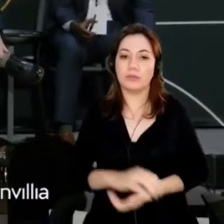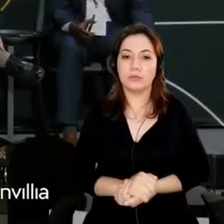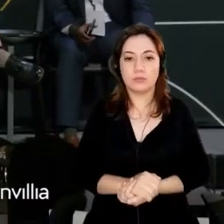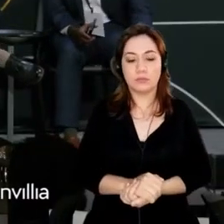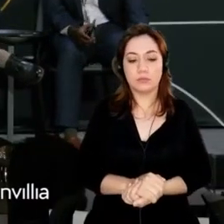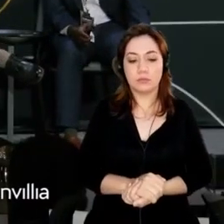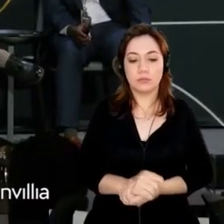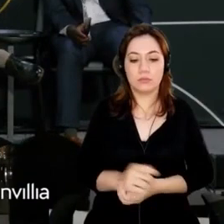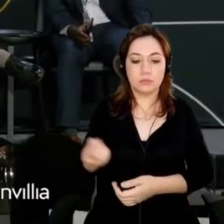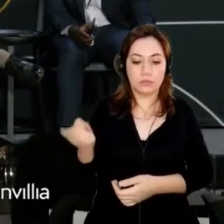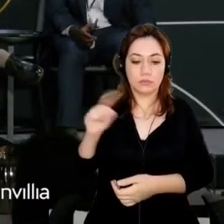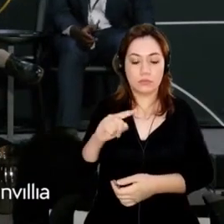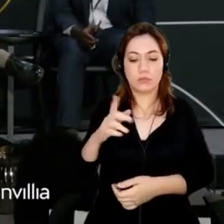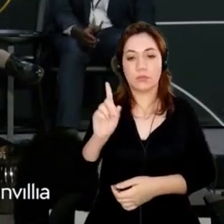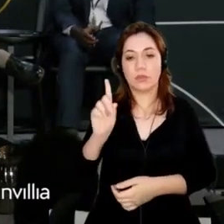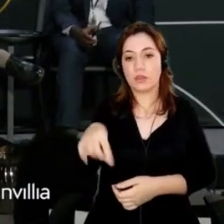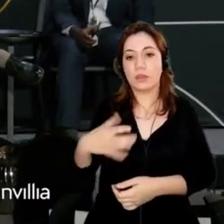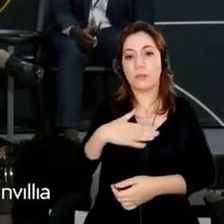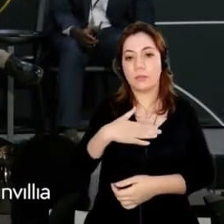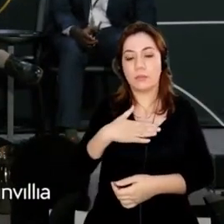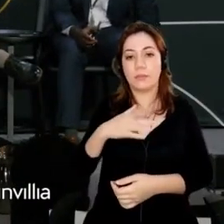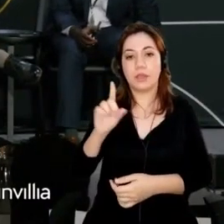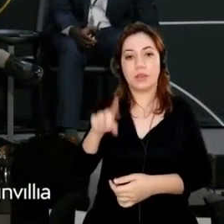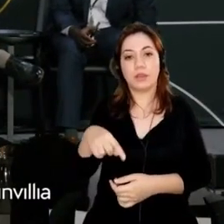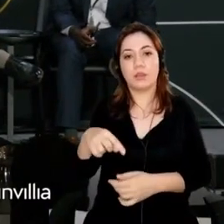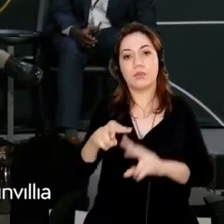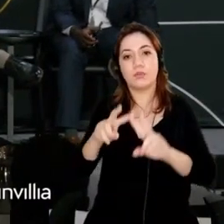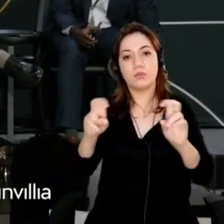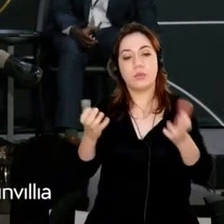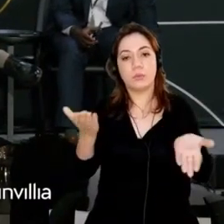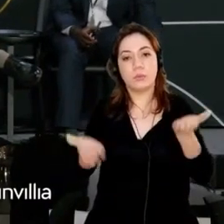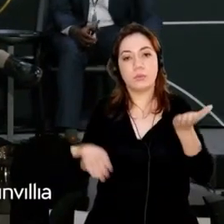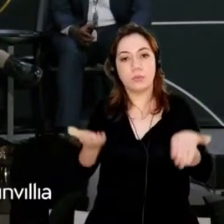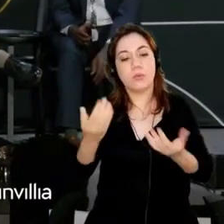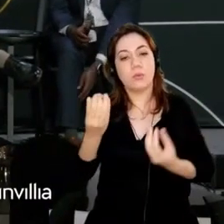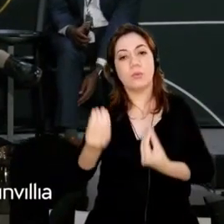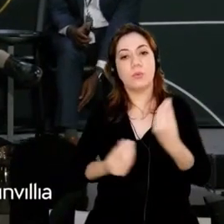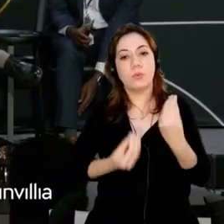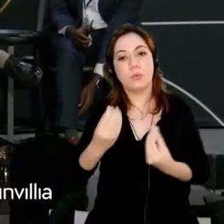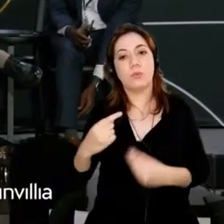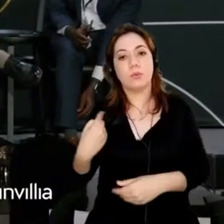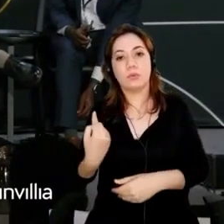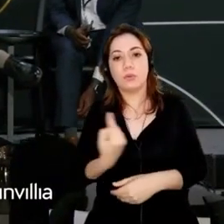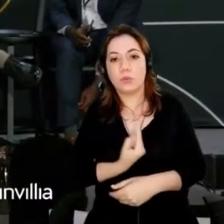For me, is that this balance between how can we leverage the technology